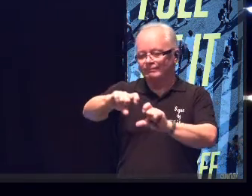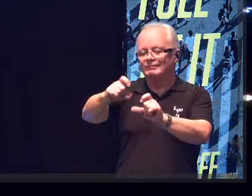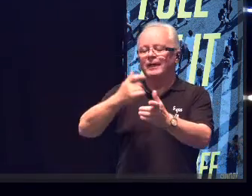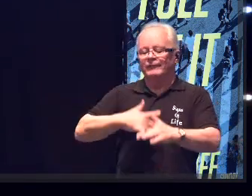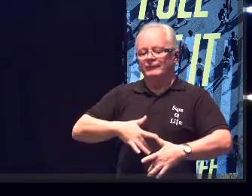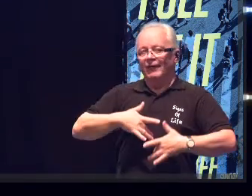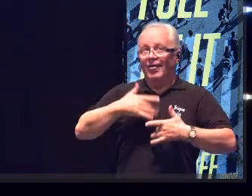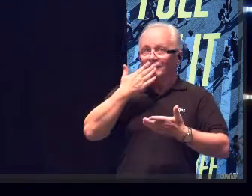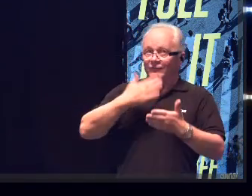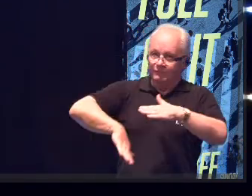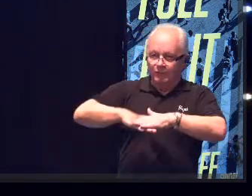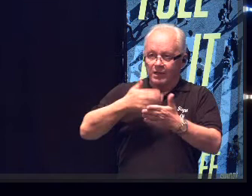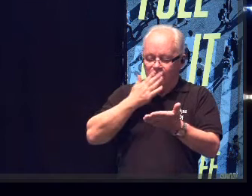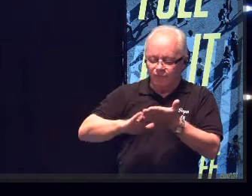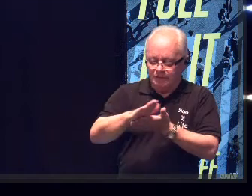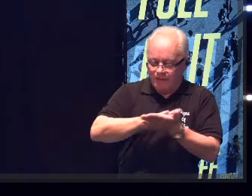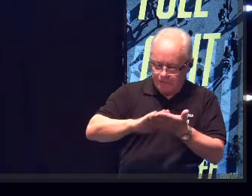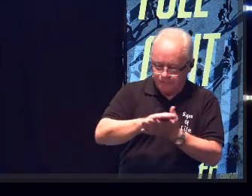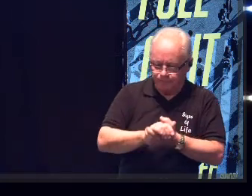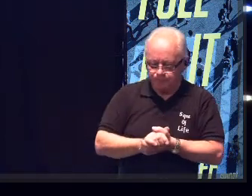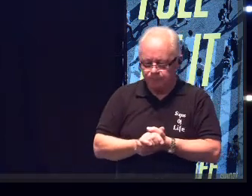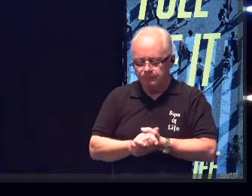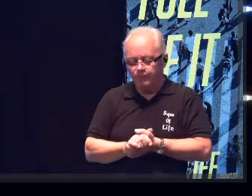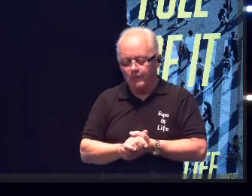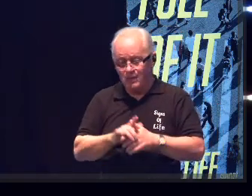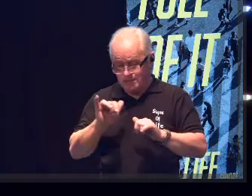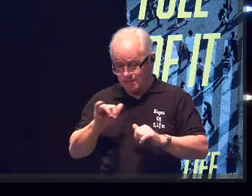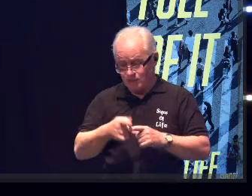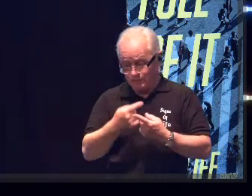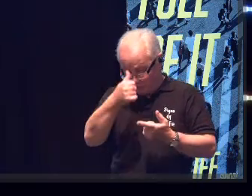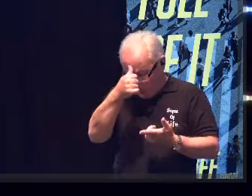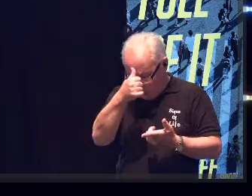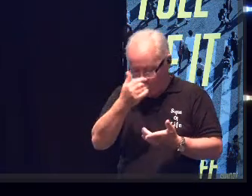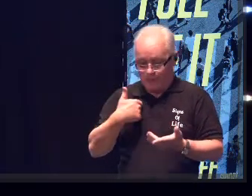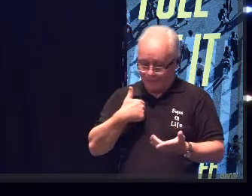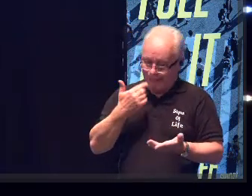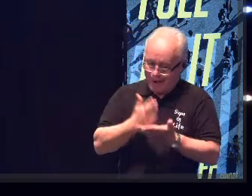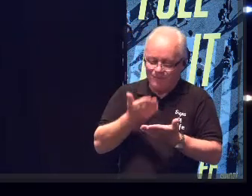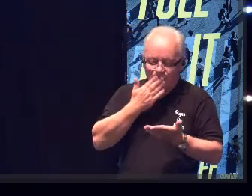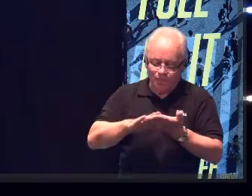So we live forgiven, but then there's this thing. We will forgive.